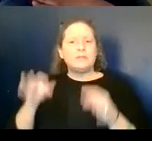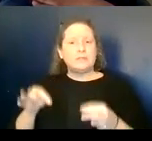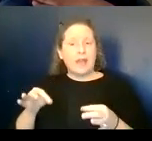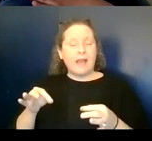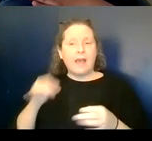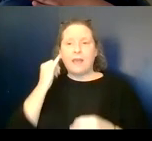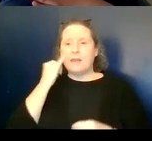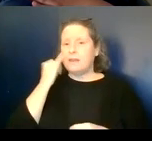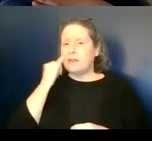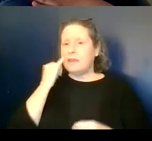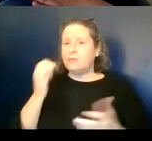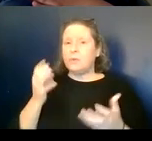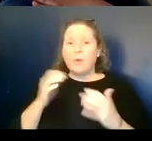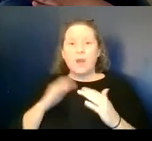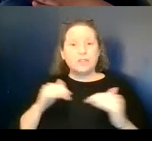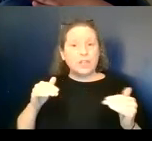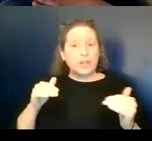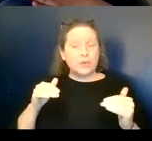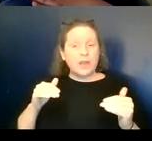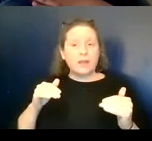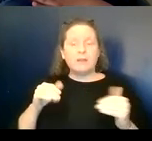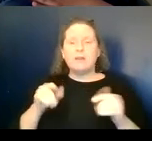if we want children, and it's also